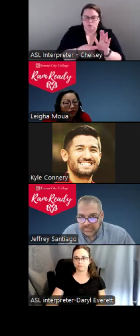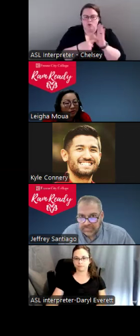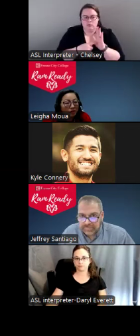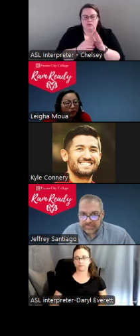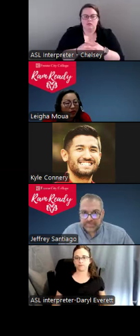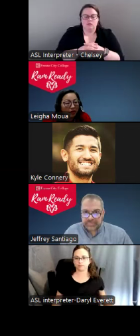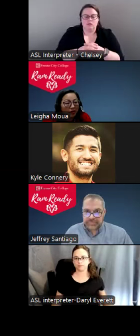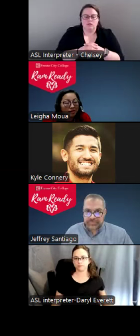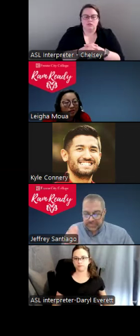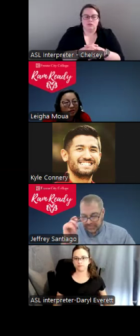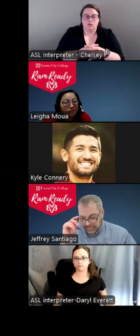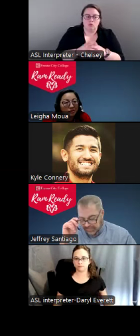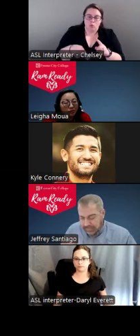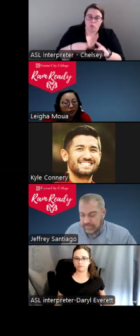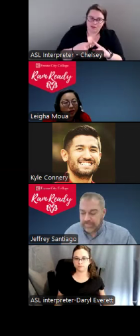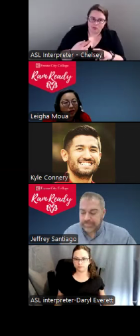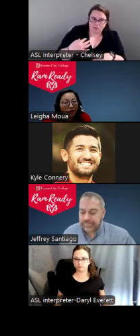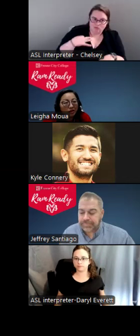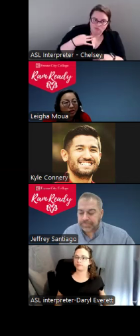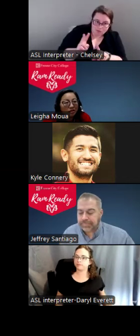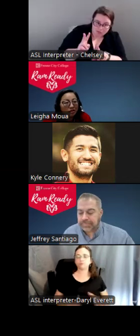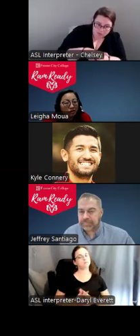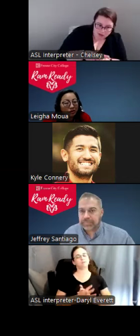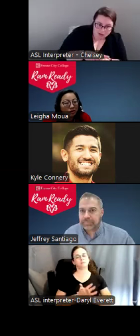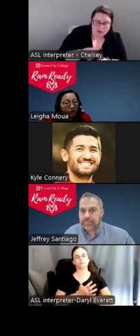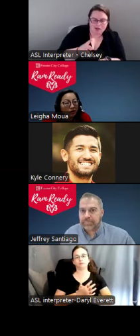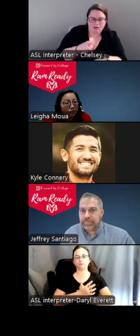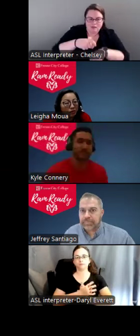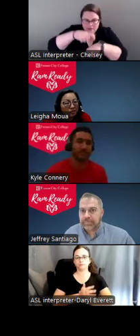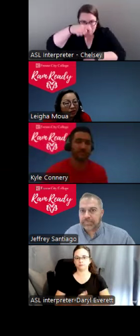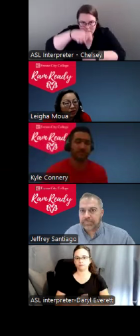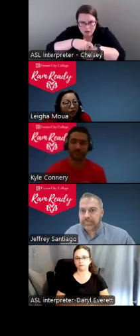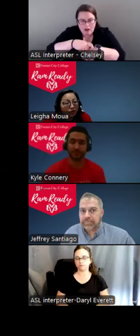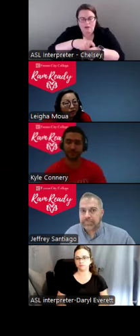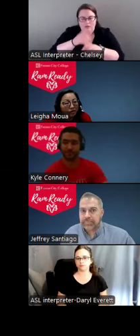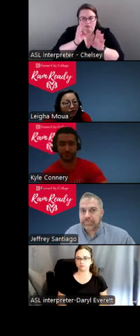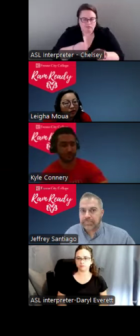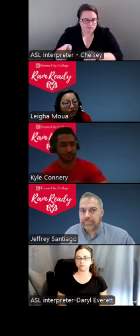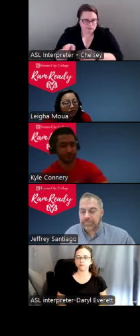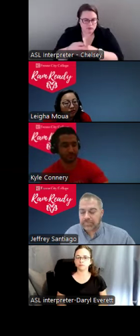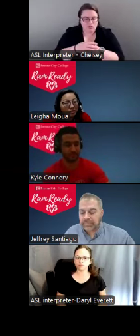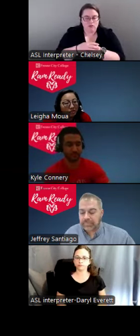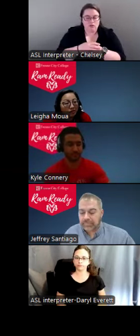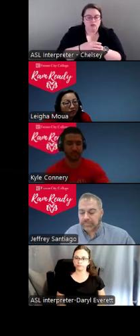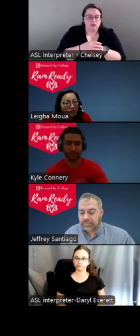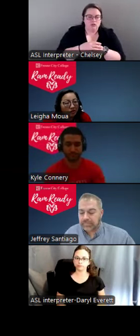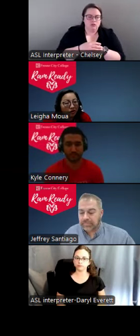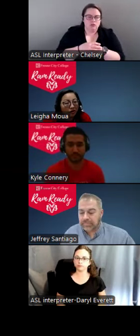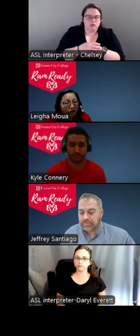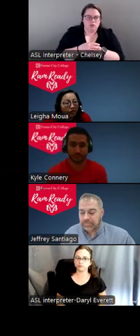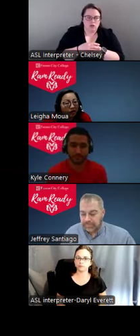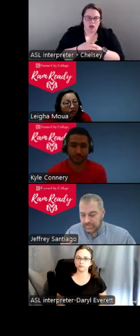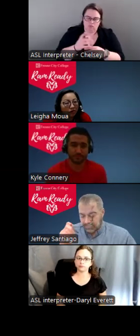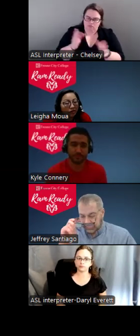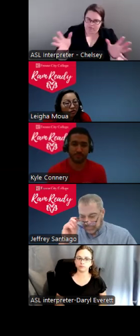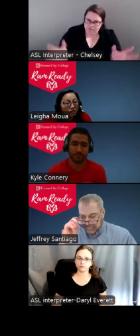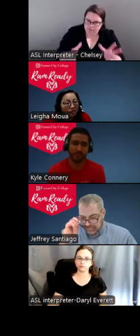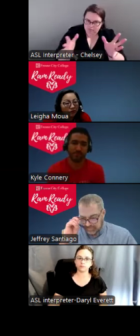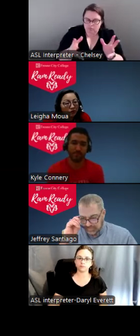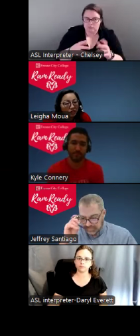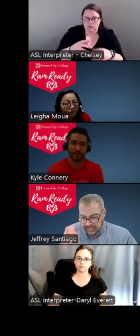when it comes to applying and set dates to apply. So once again, you can definitely visit our Allied Health